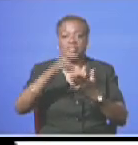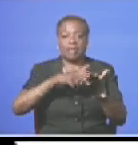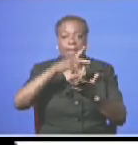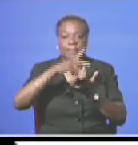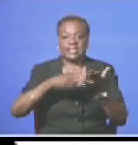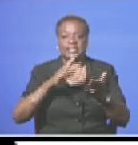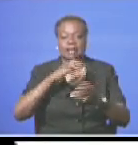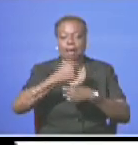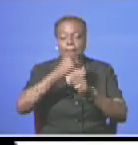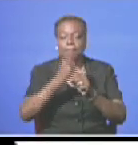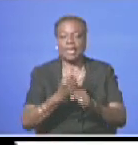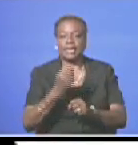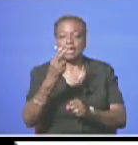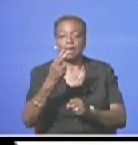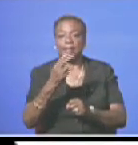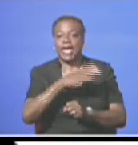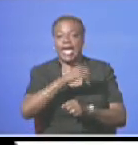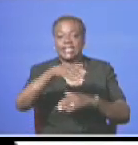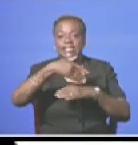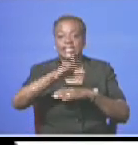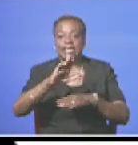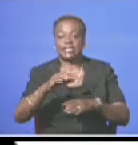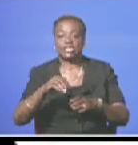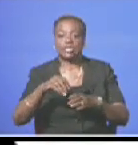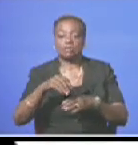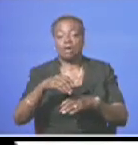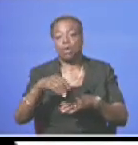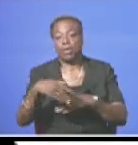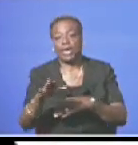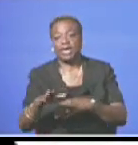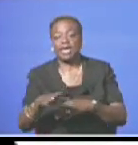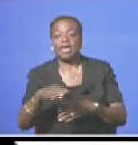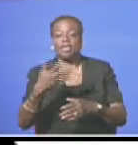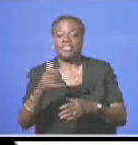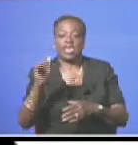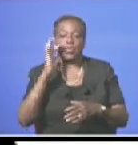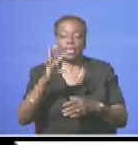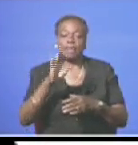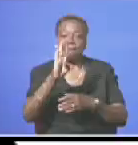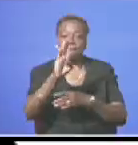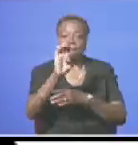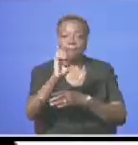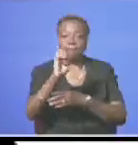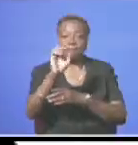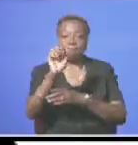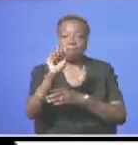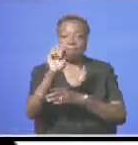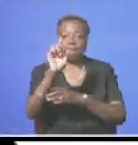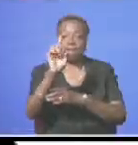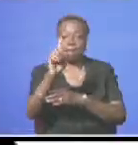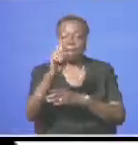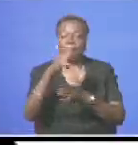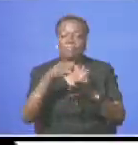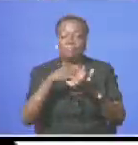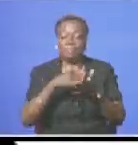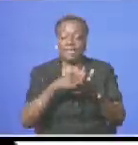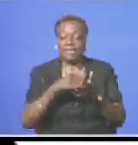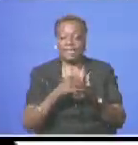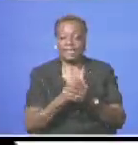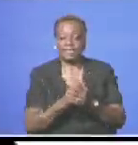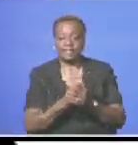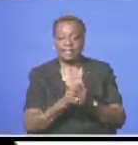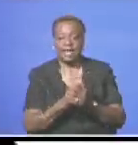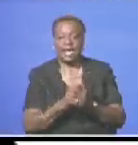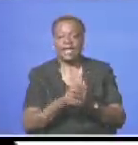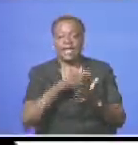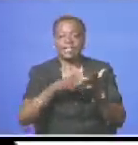And then they're going to bead it and send it back to me. So this was just showing how it's going to look once it's